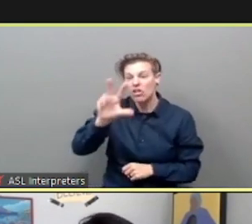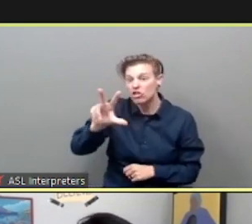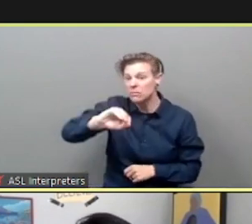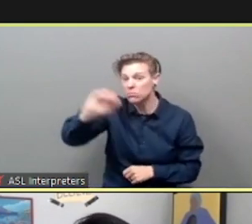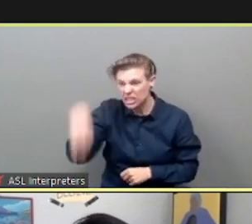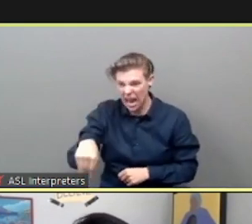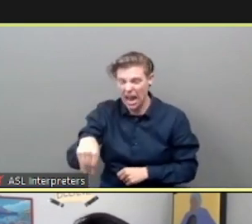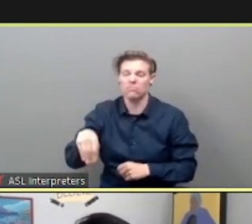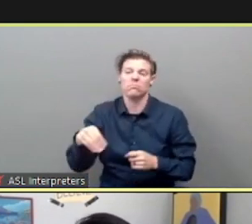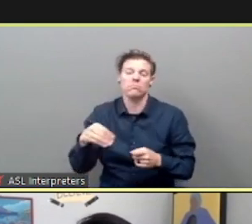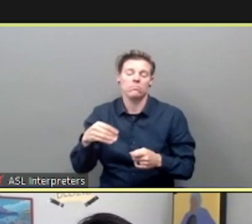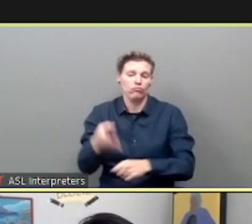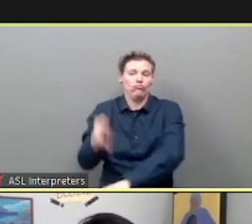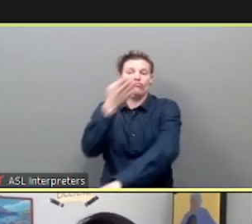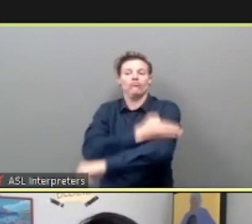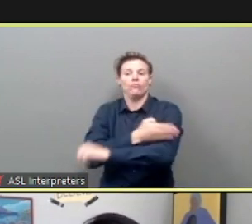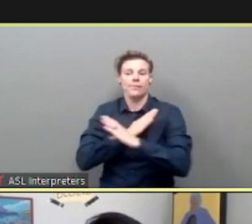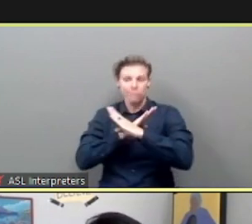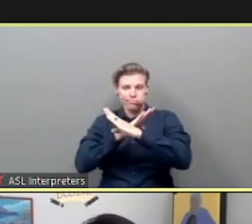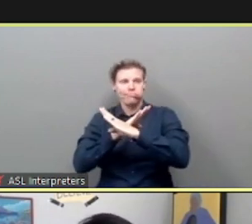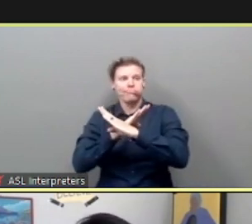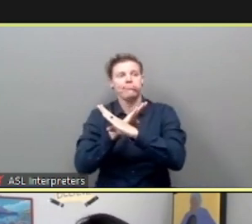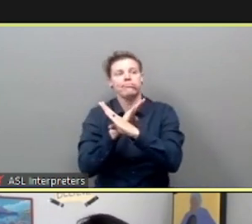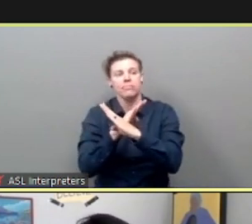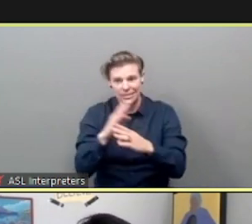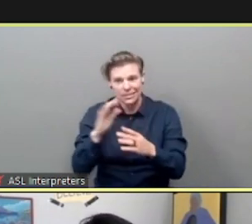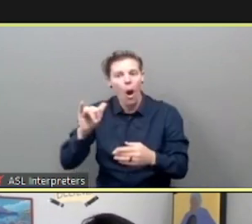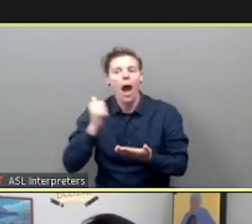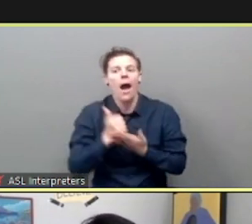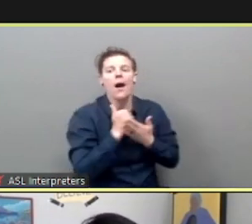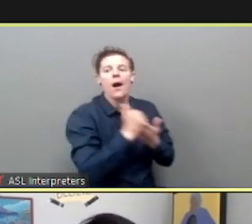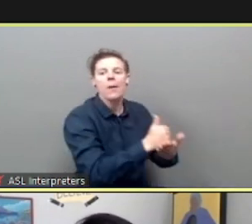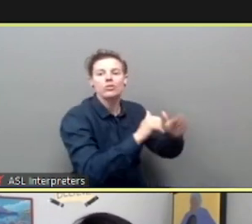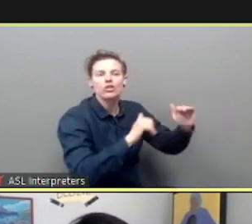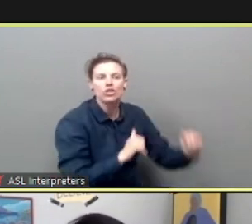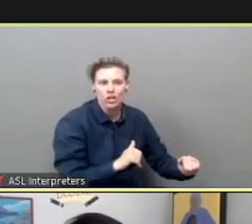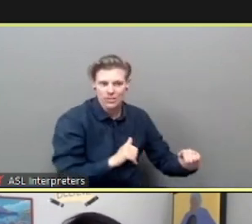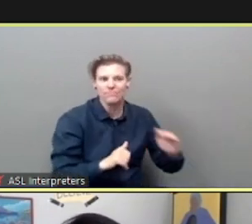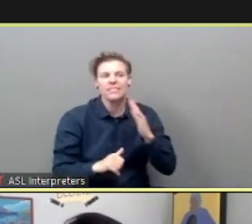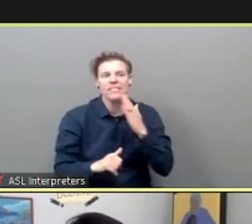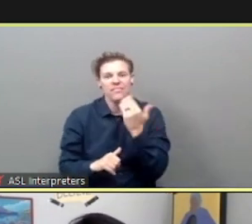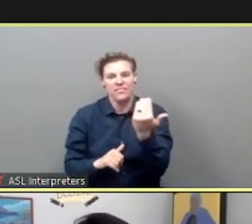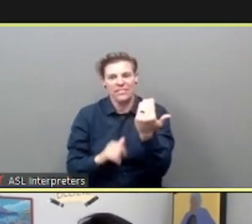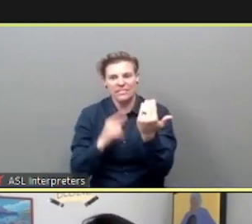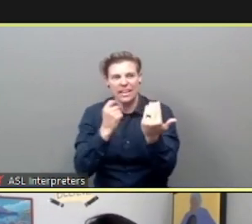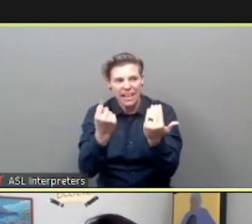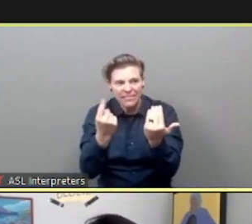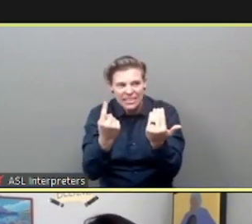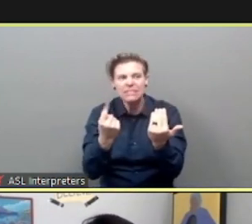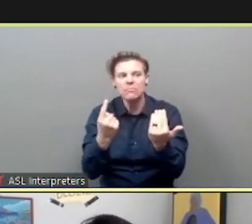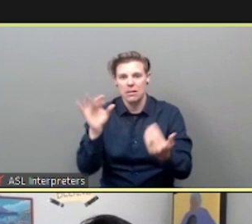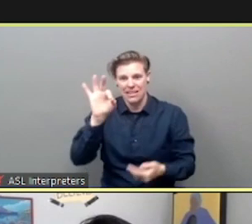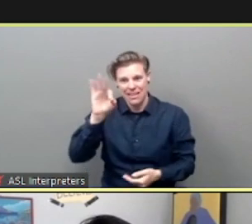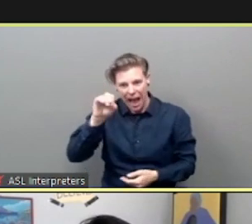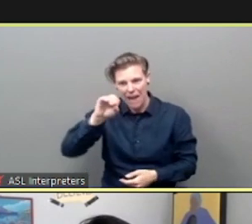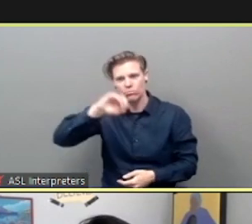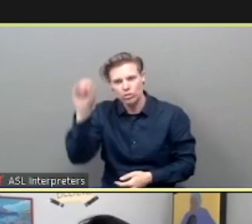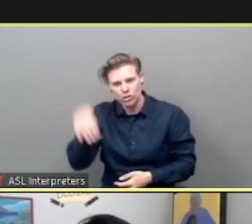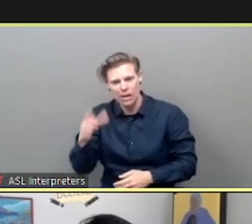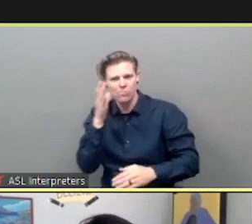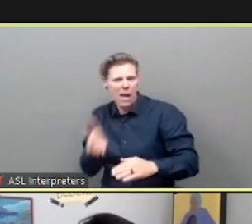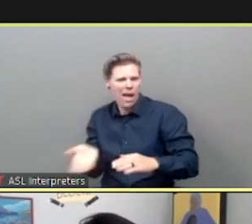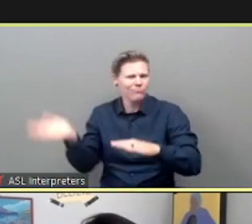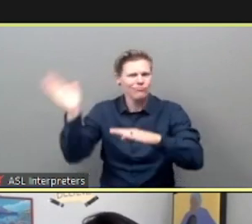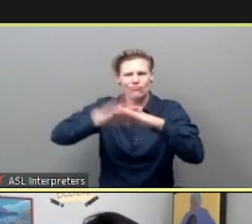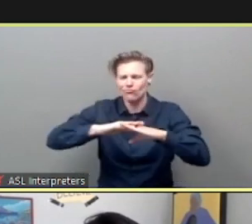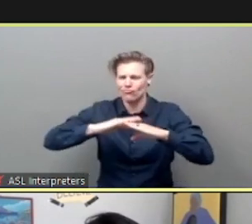that in the children vaccines for the 5 to 11, that it was 90% effective in preventing COVID. This